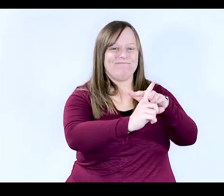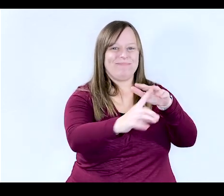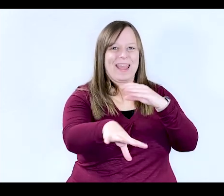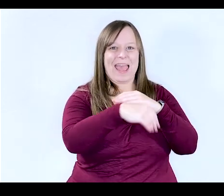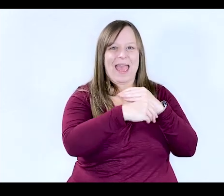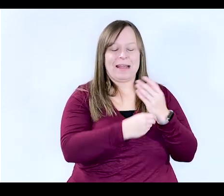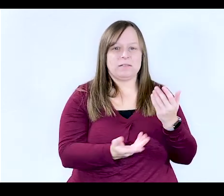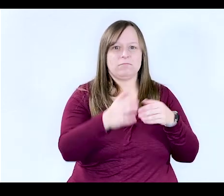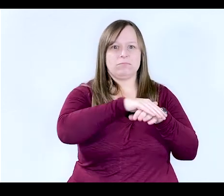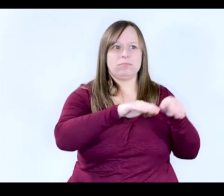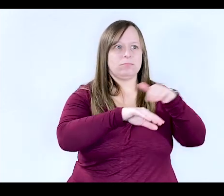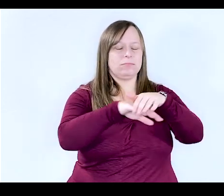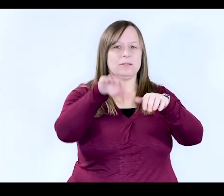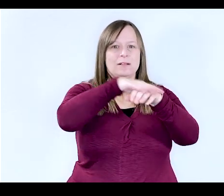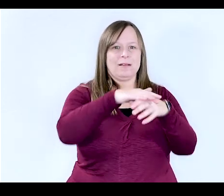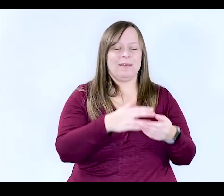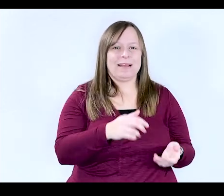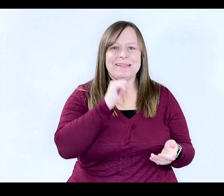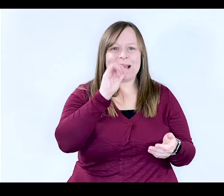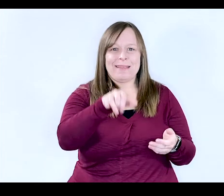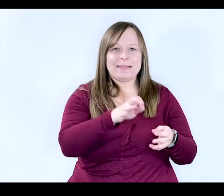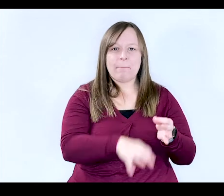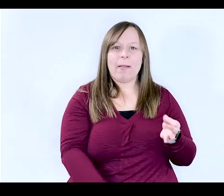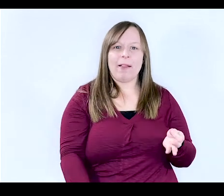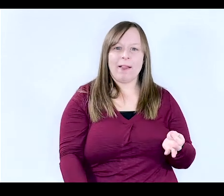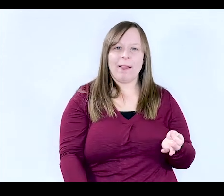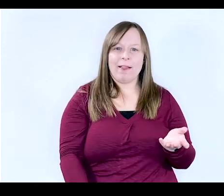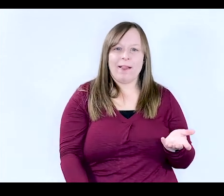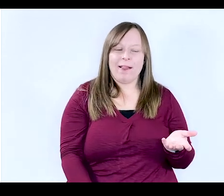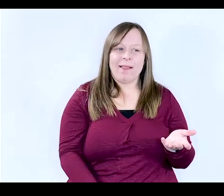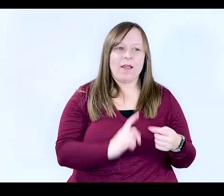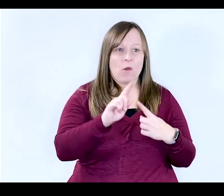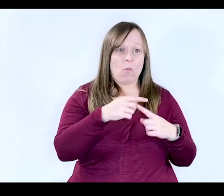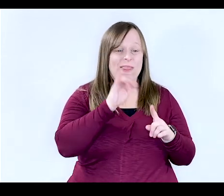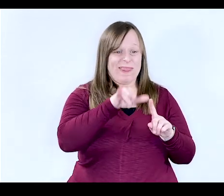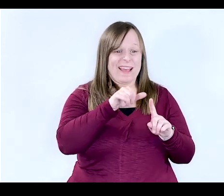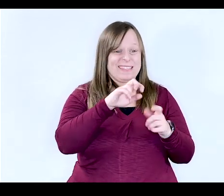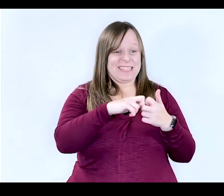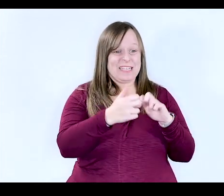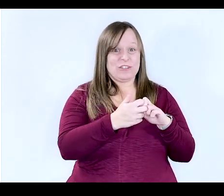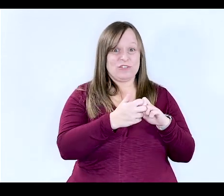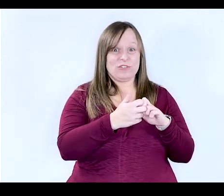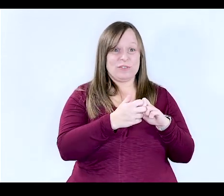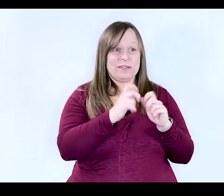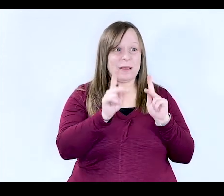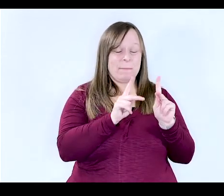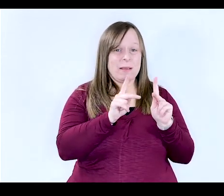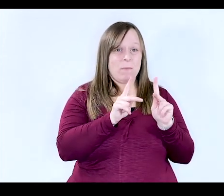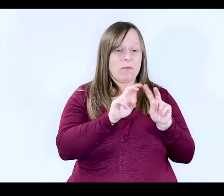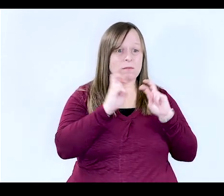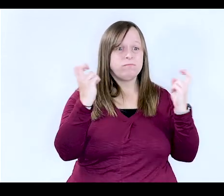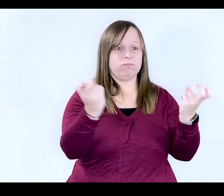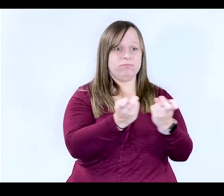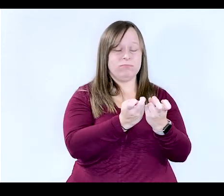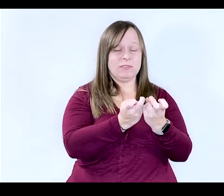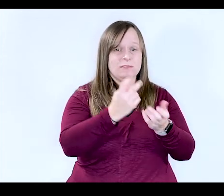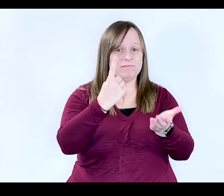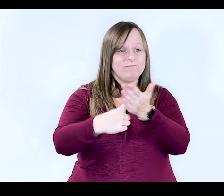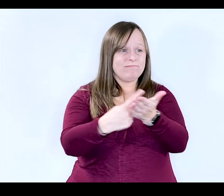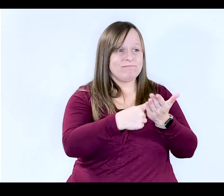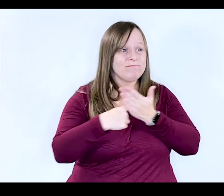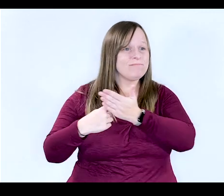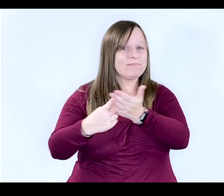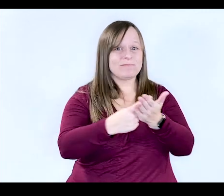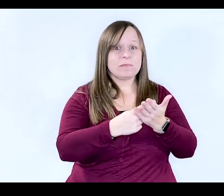It only adds to the oversimplification of it. And when that's the issue, even if the people around the table are